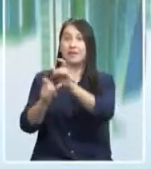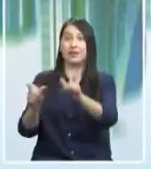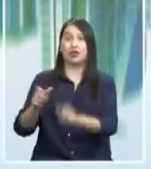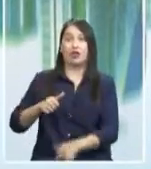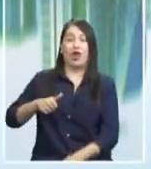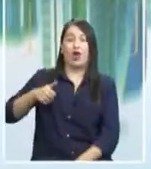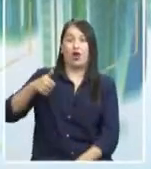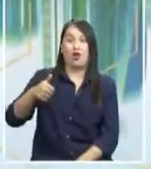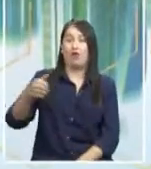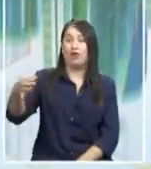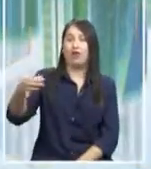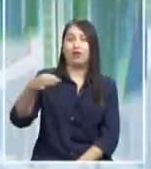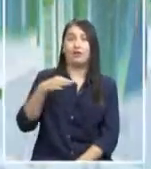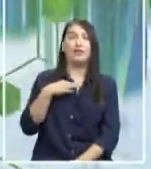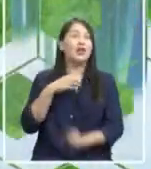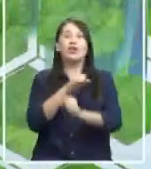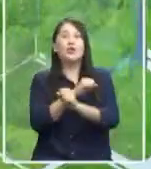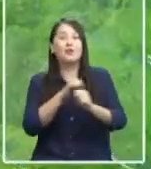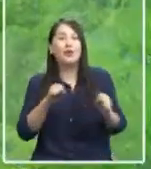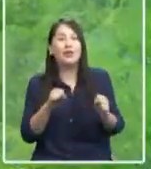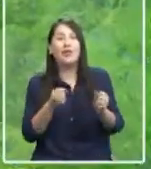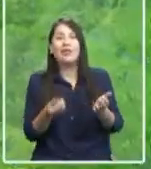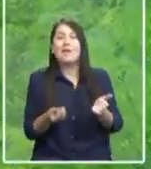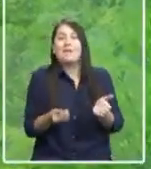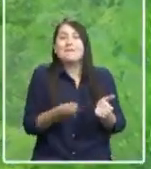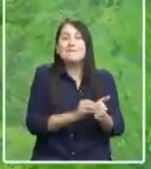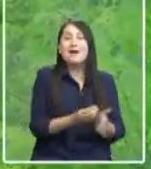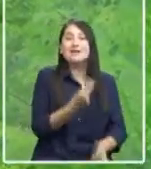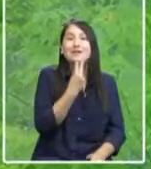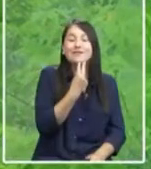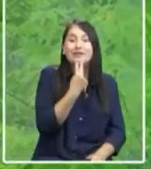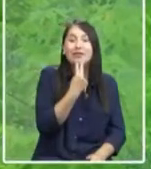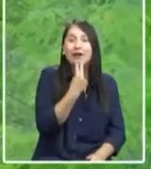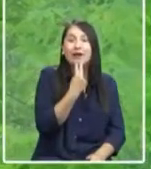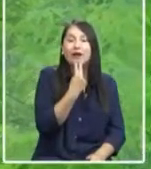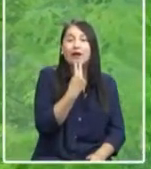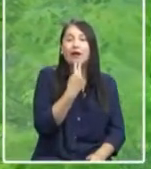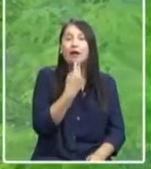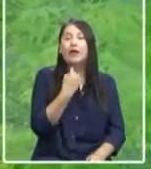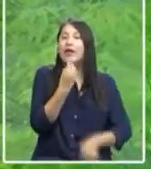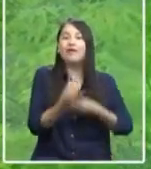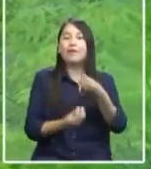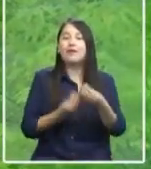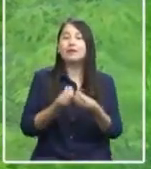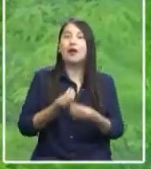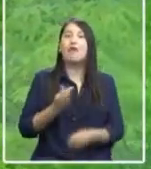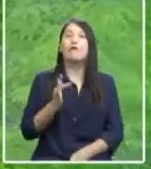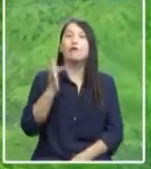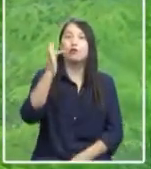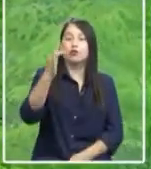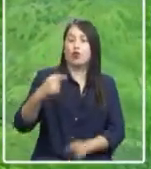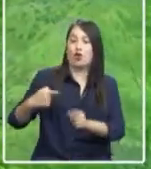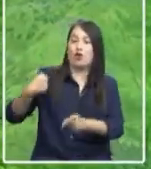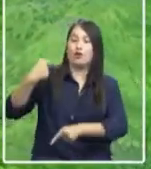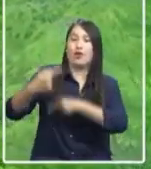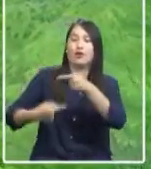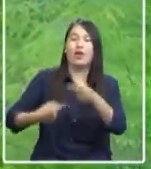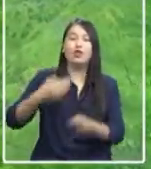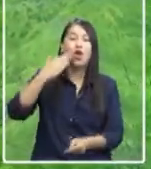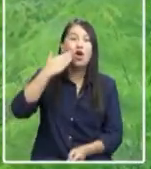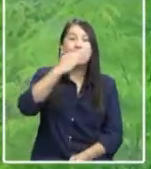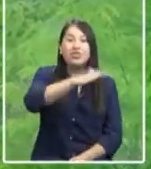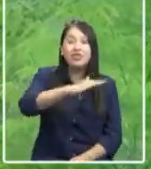next generation, the grandchildren from this generation or children of the young